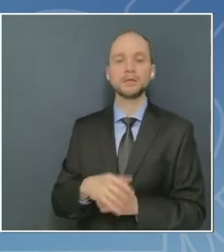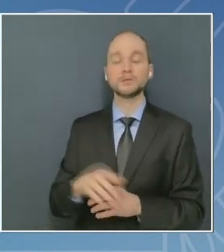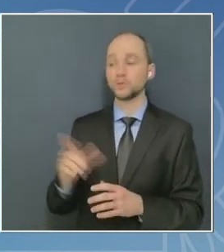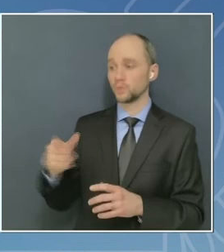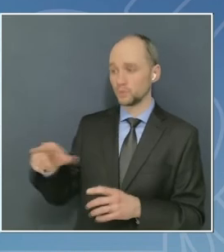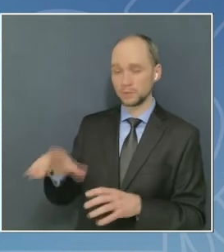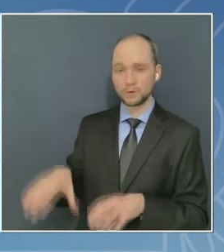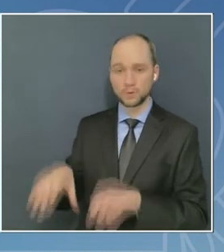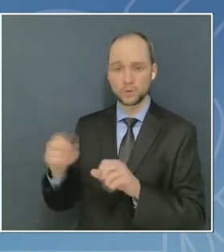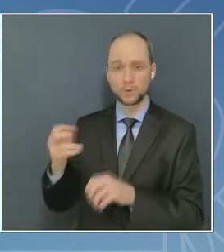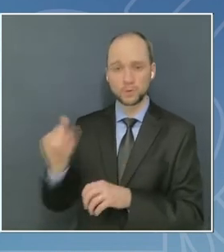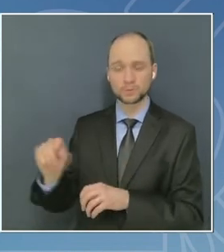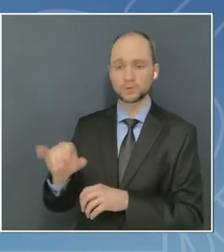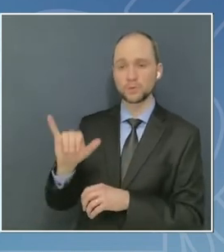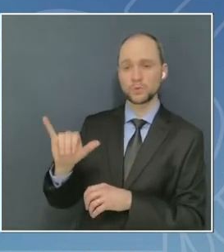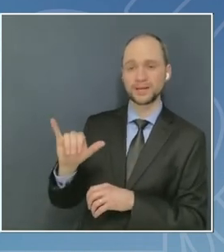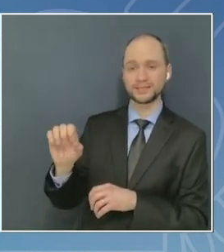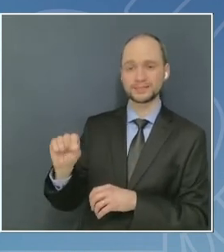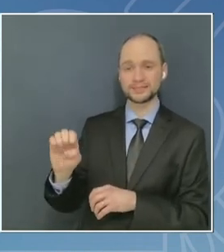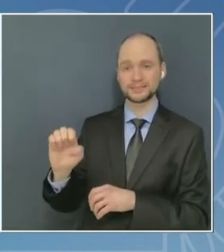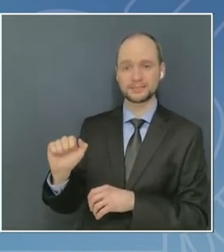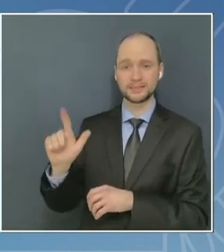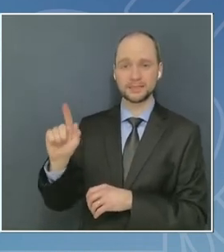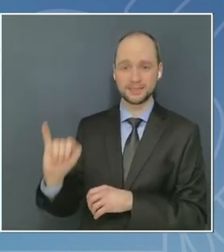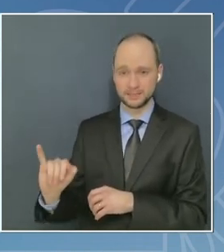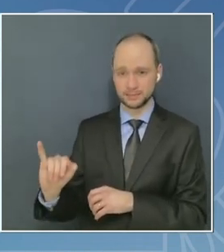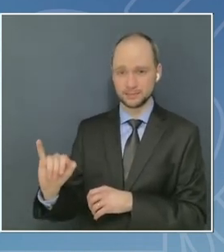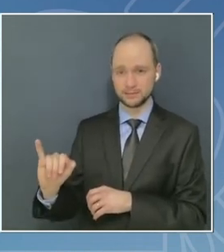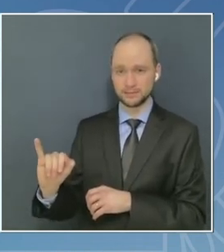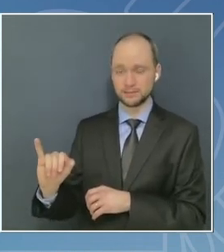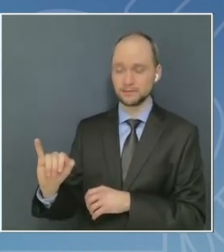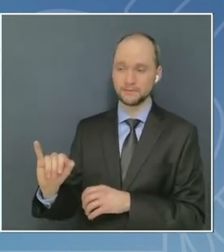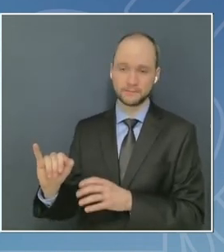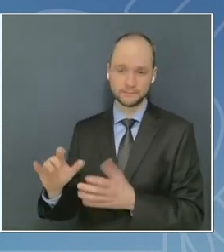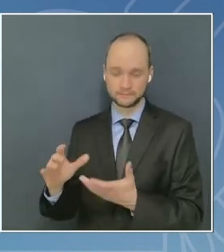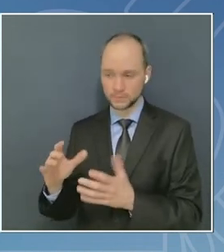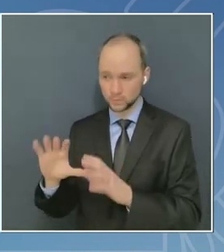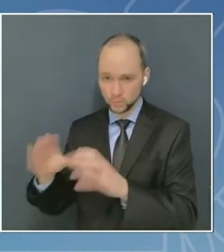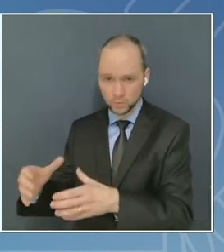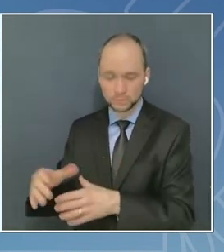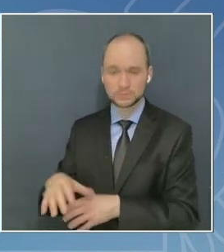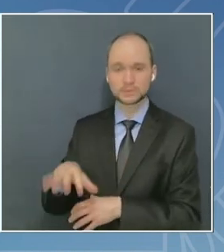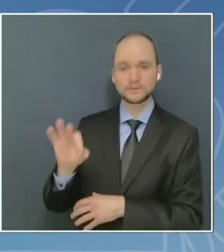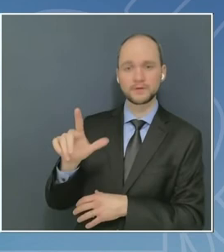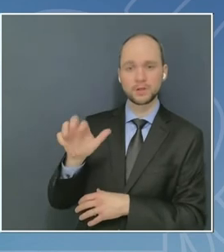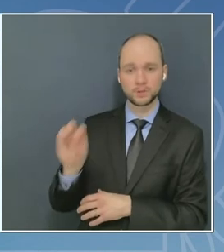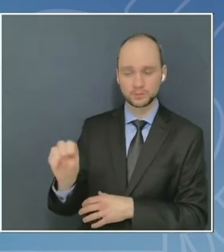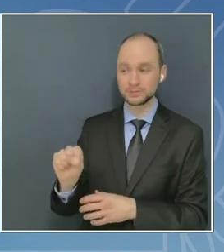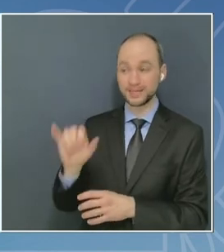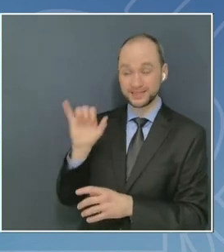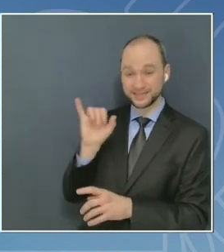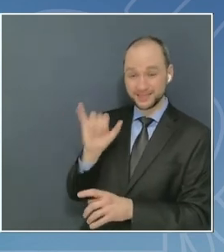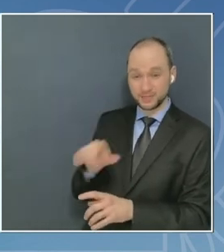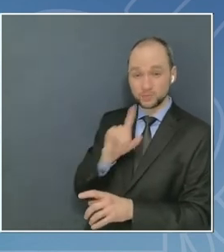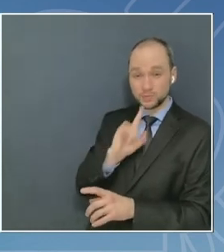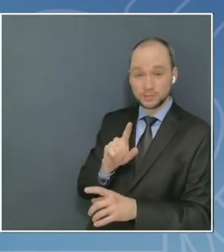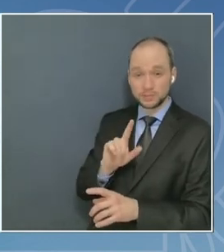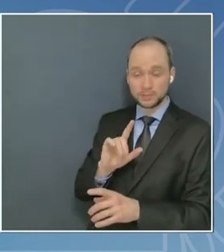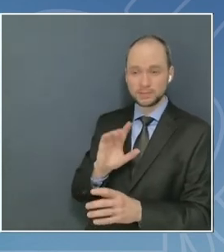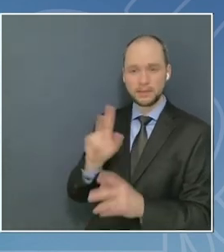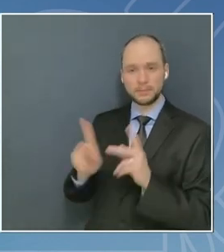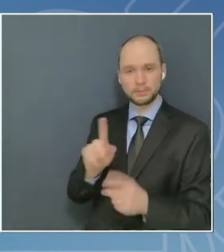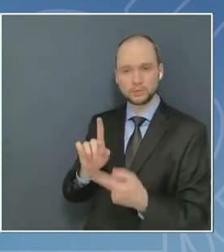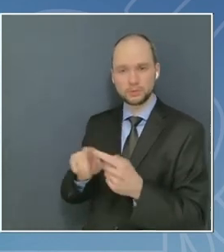YSEALI fellows, and that really is the thrust of our people-to-people engagement, is not necessarily